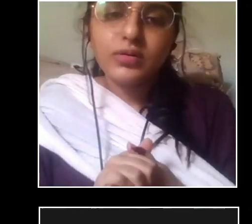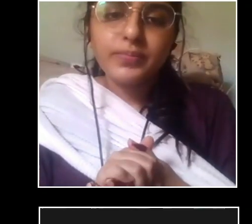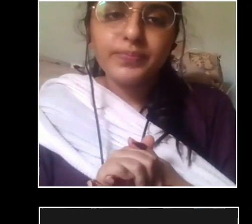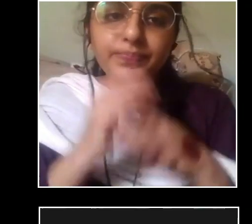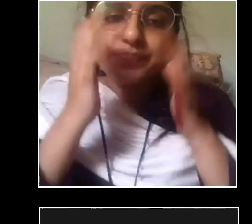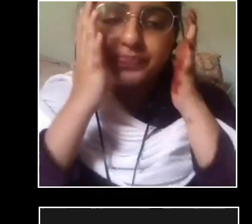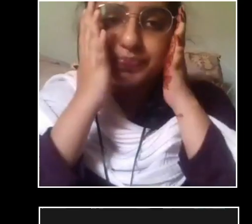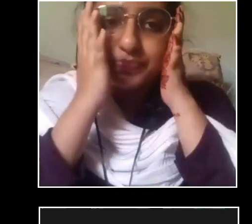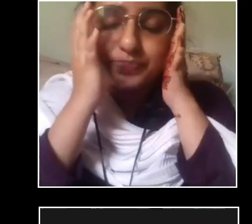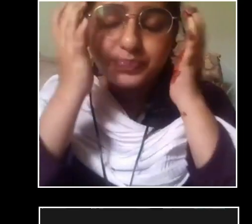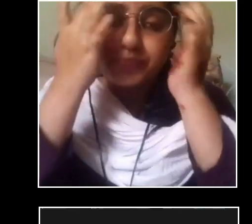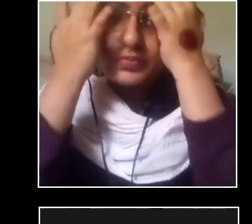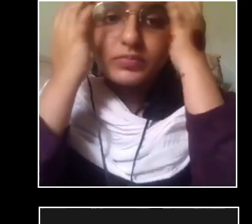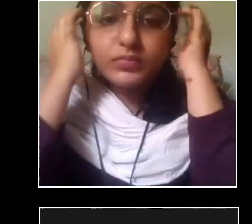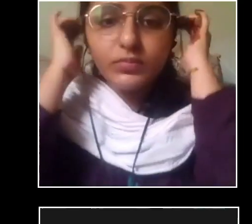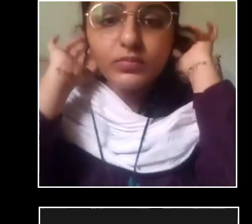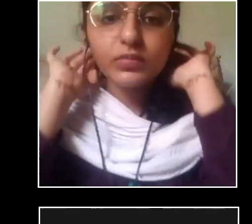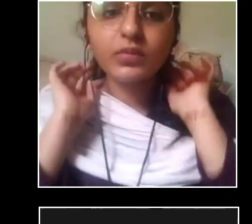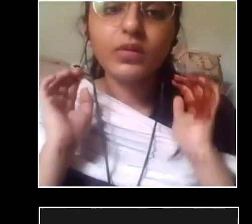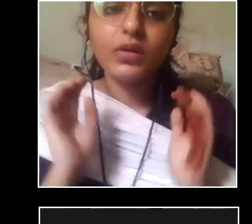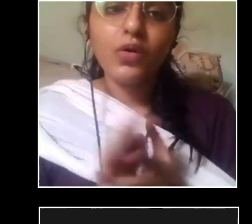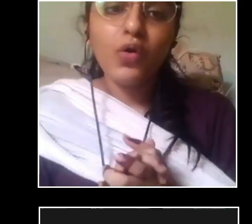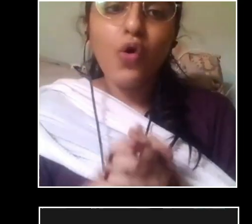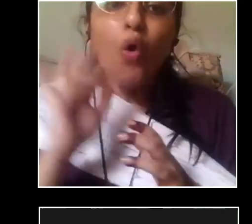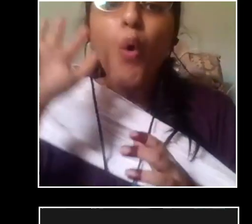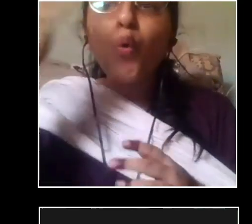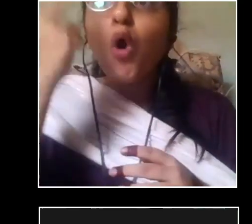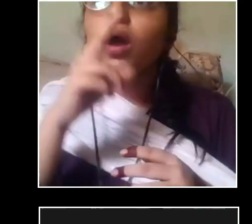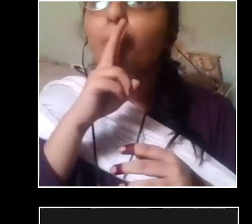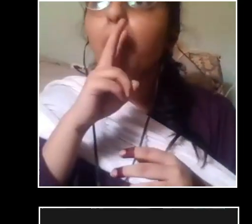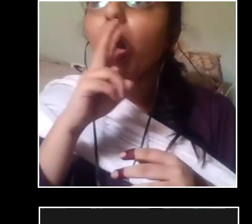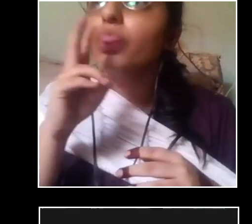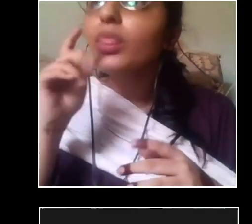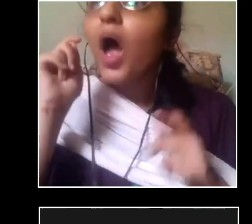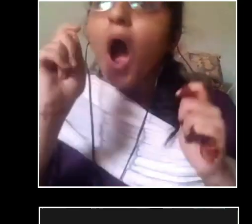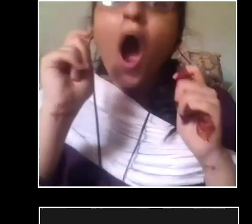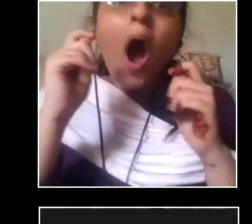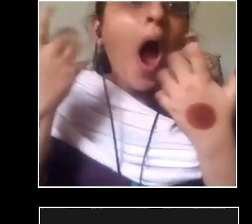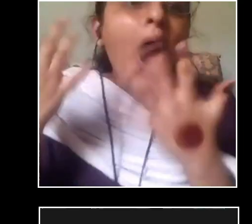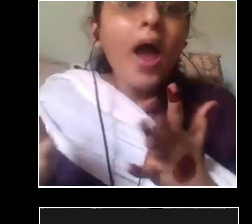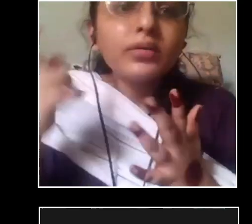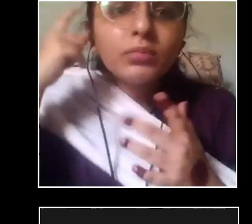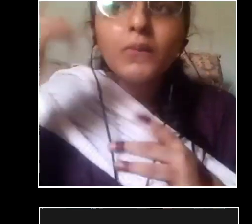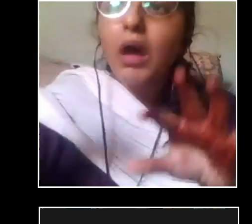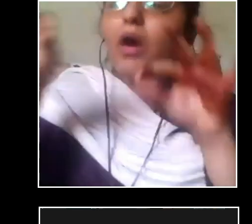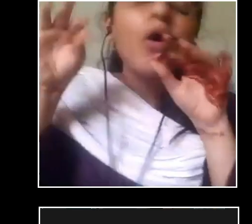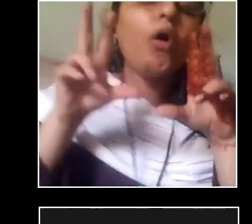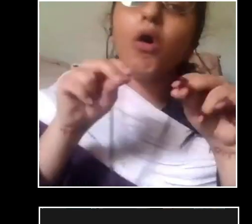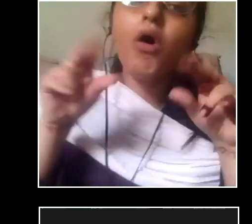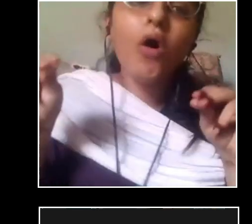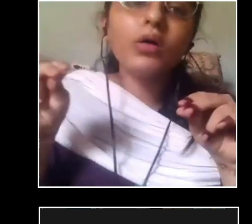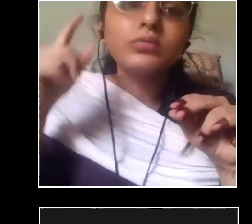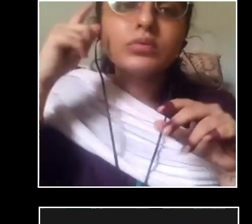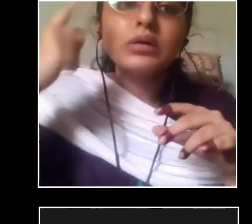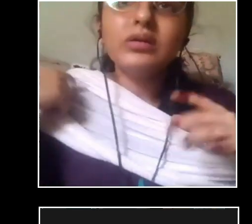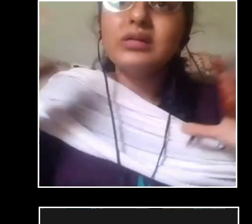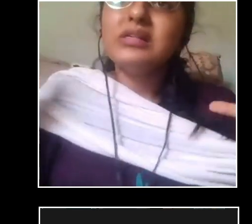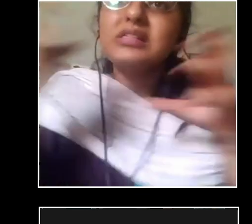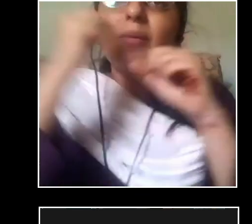enabled, which is impossible. We are just asking for the digital devices and the digital environments to be